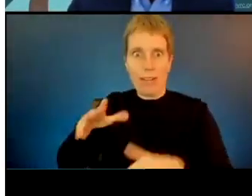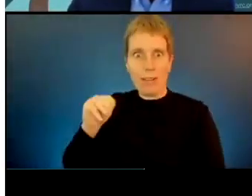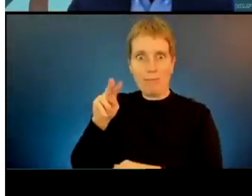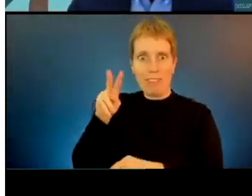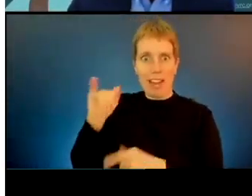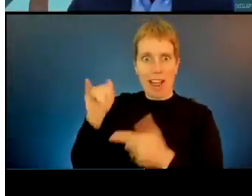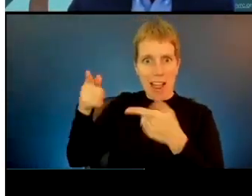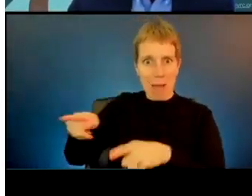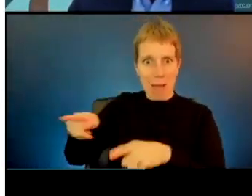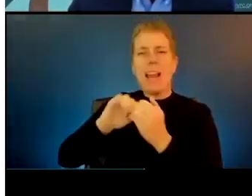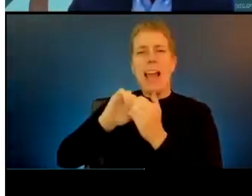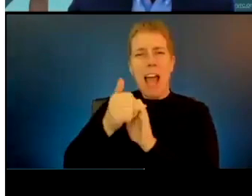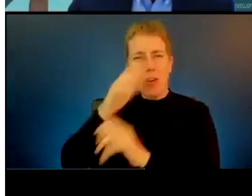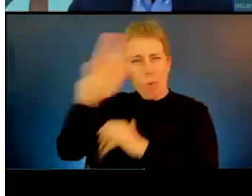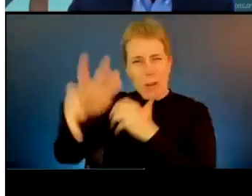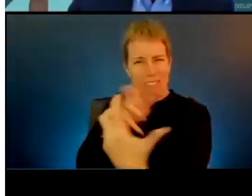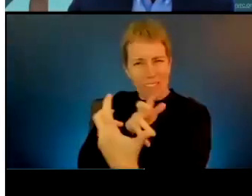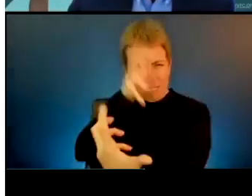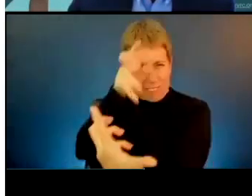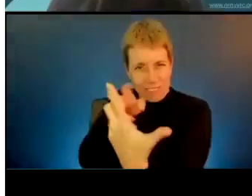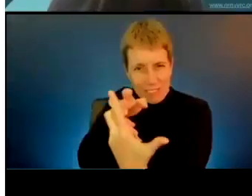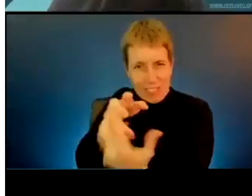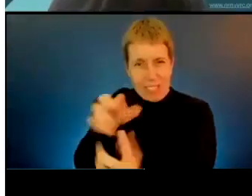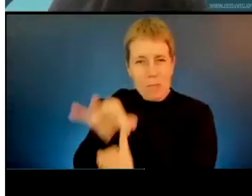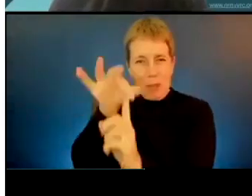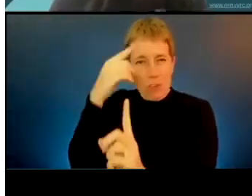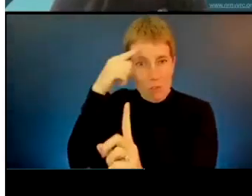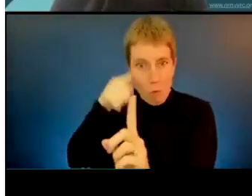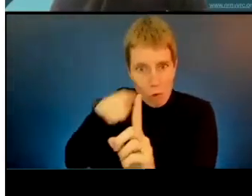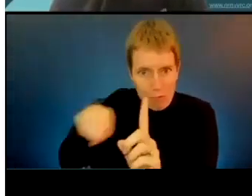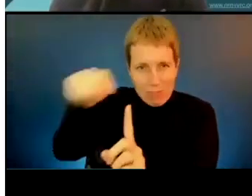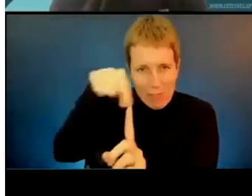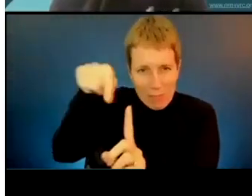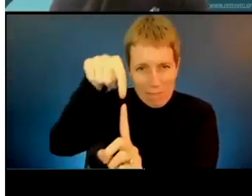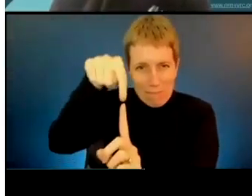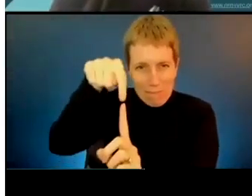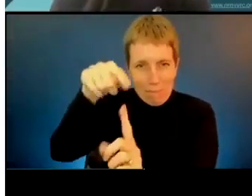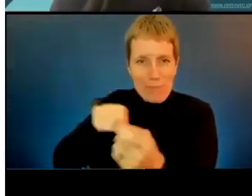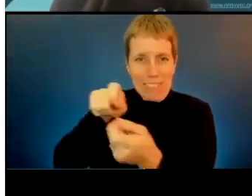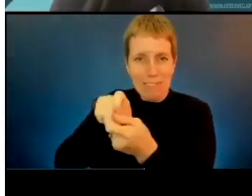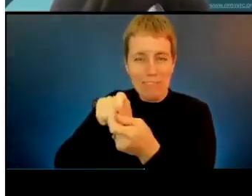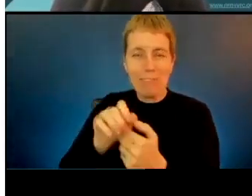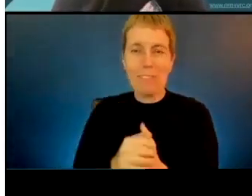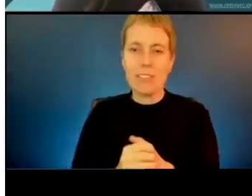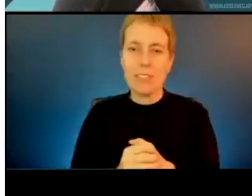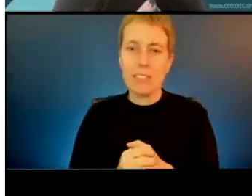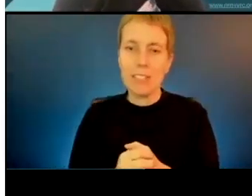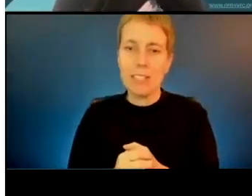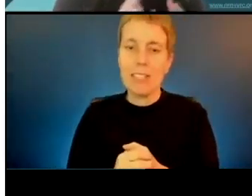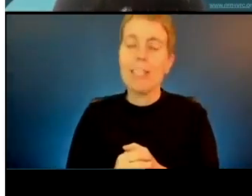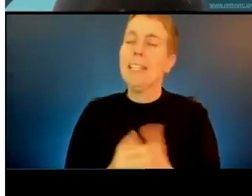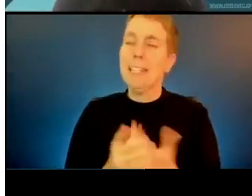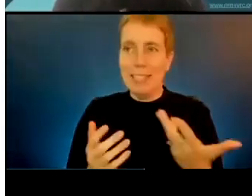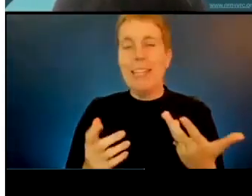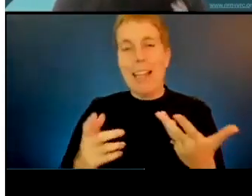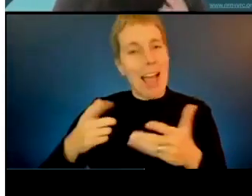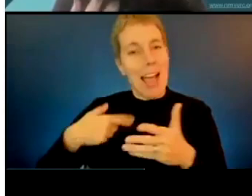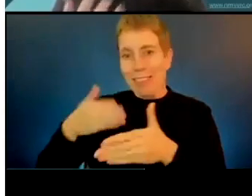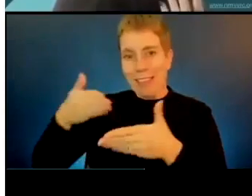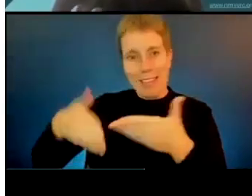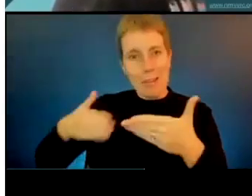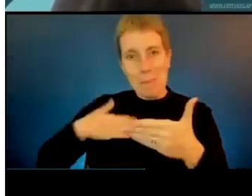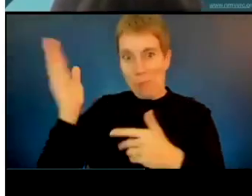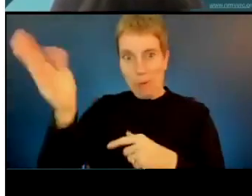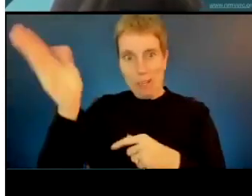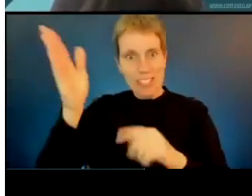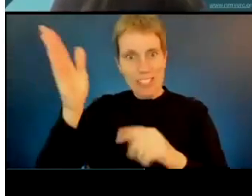to address their needs? As I said at the end of my presentation, is just that communities do vary. So I think